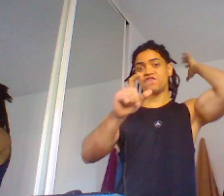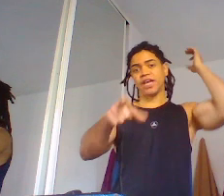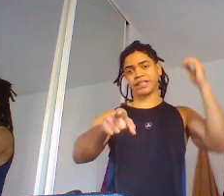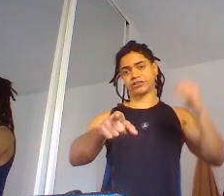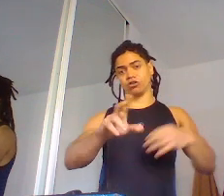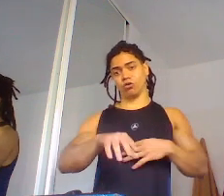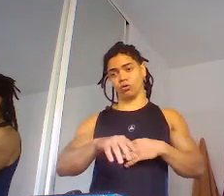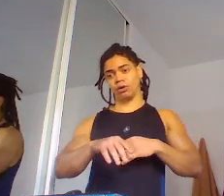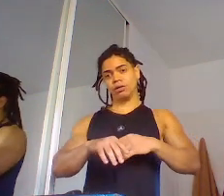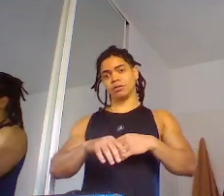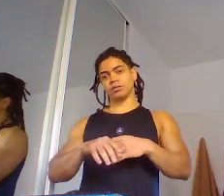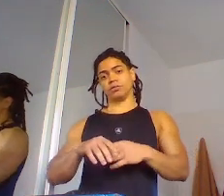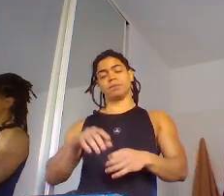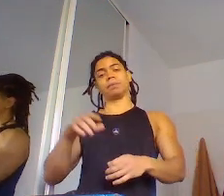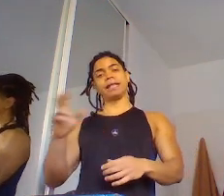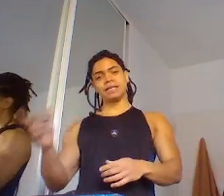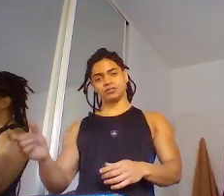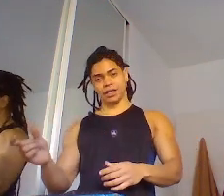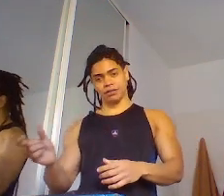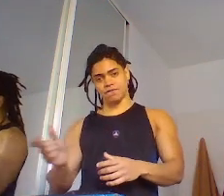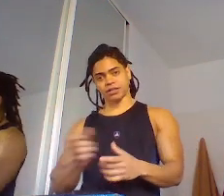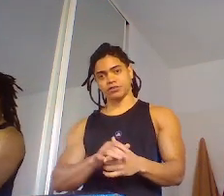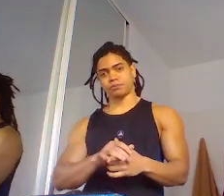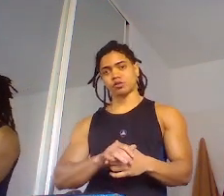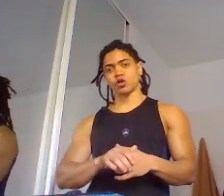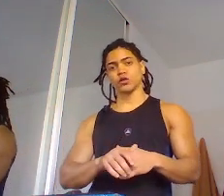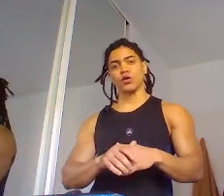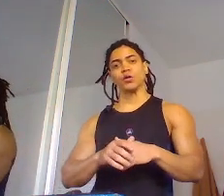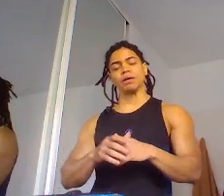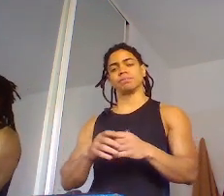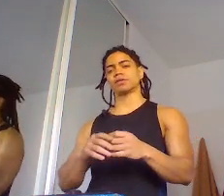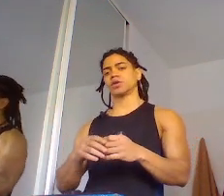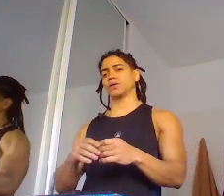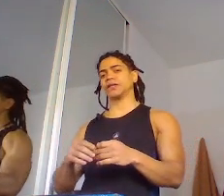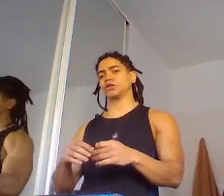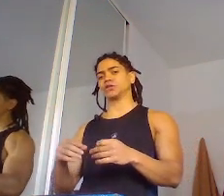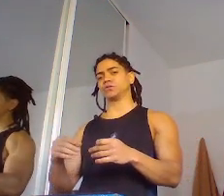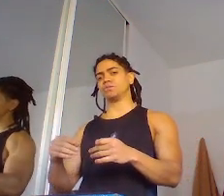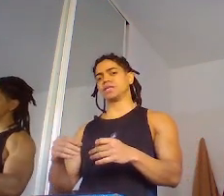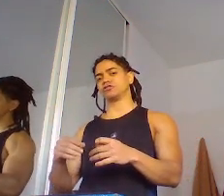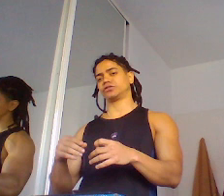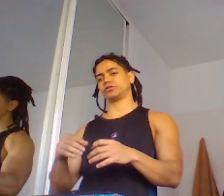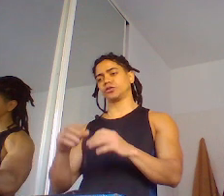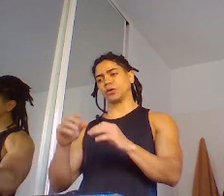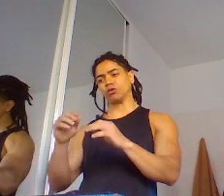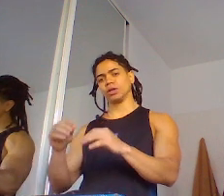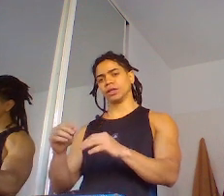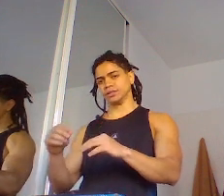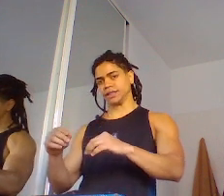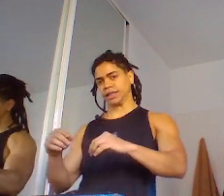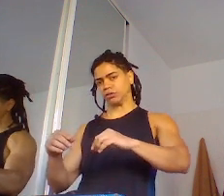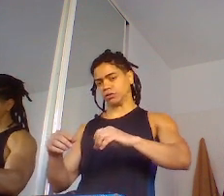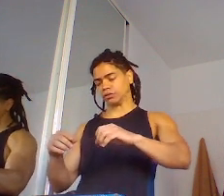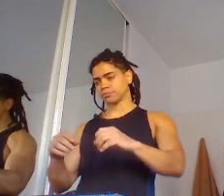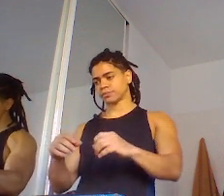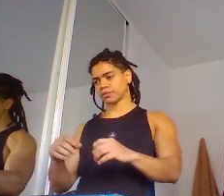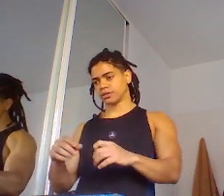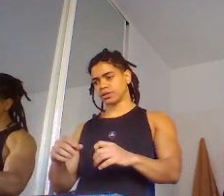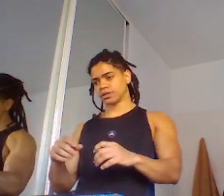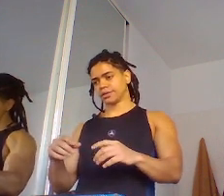to fix or replace a defective product or a product that doesn't meet certain quality